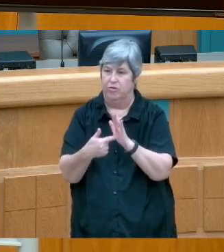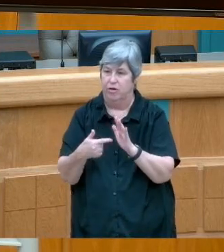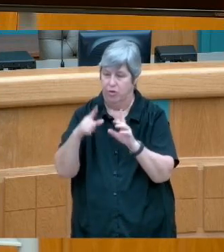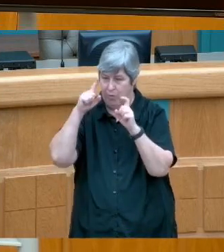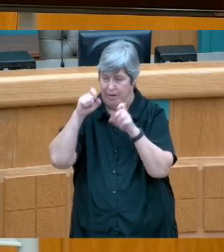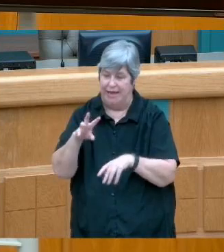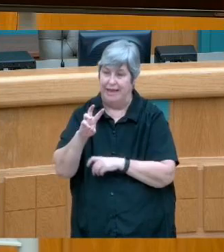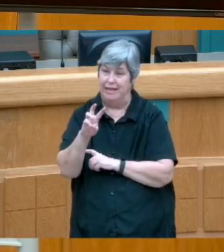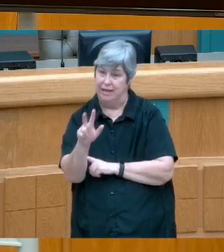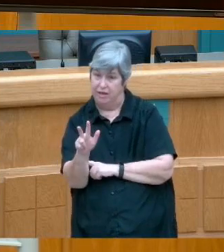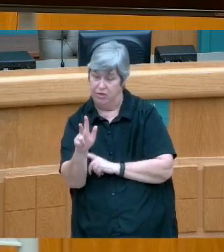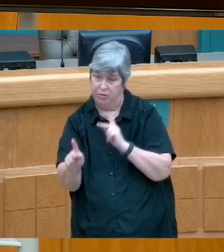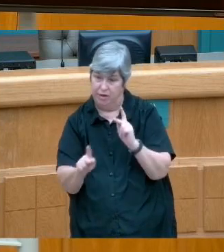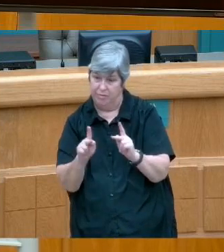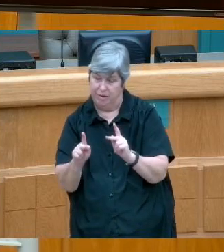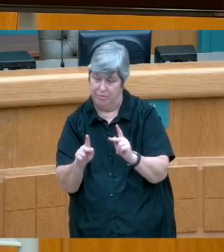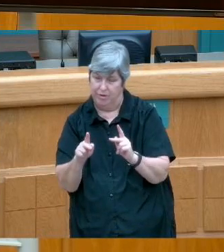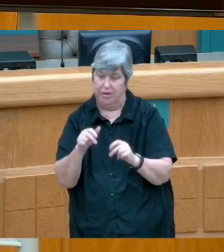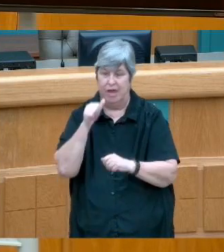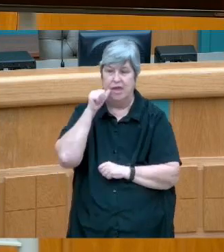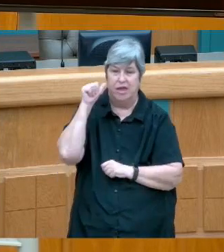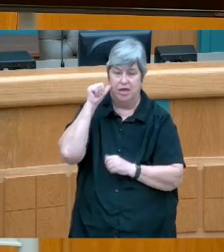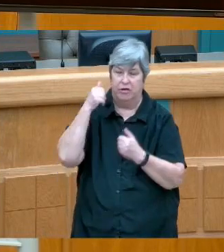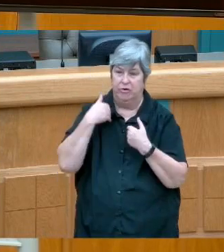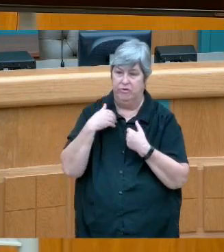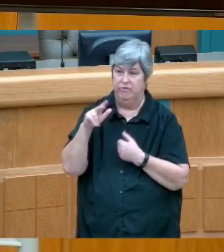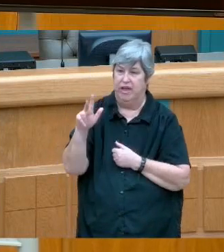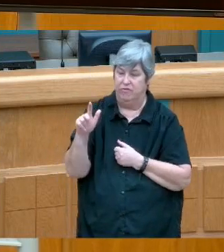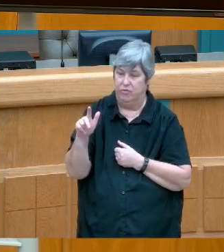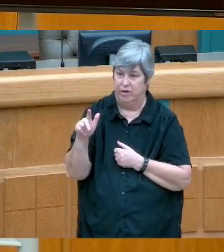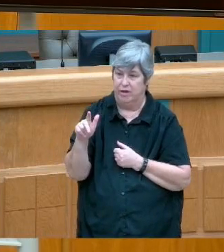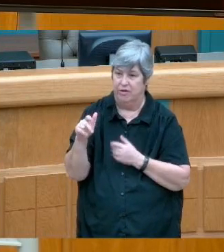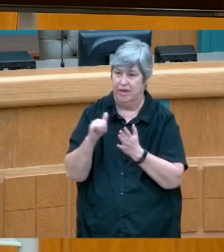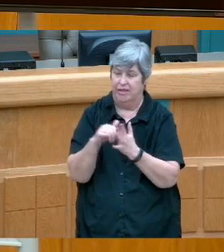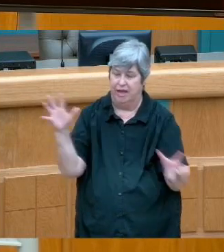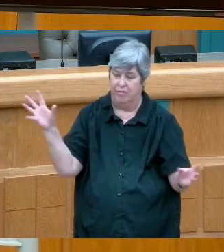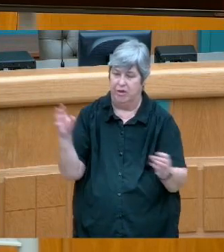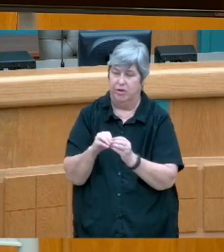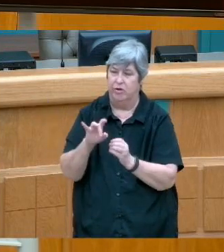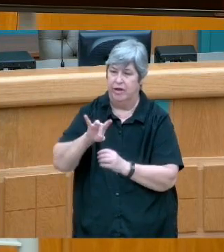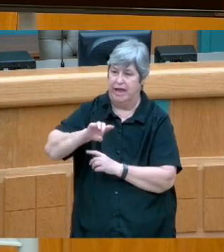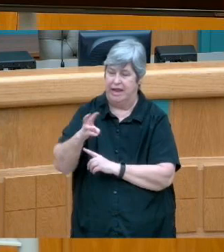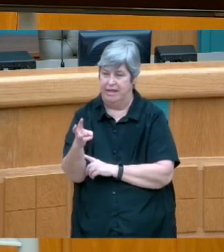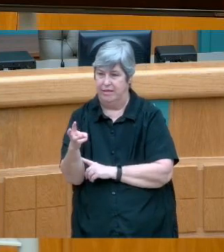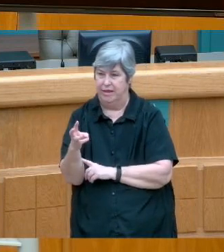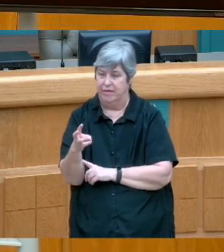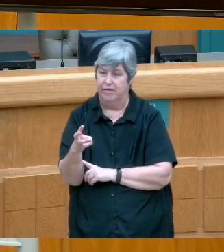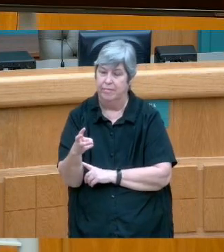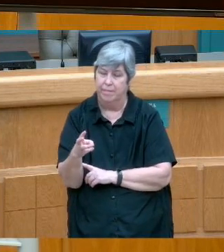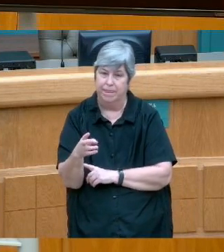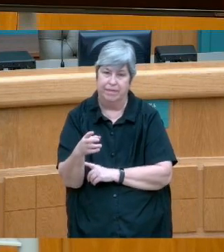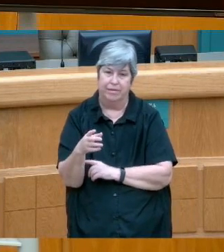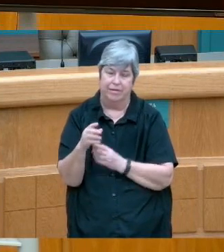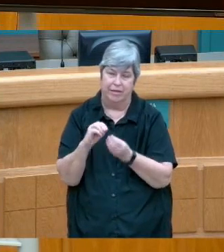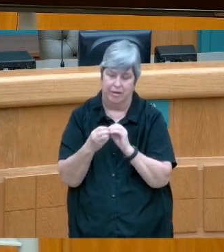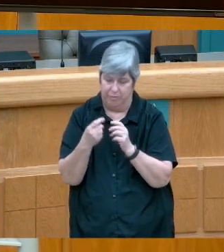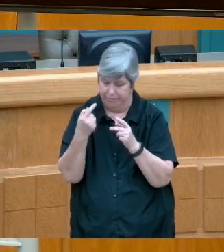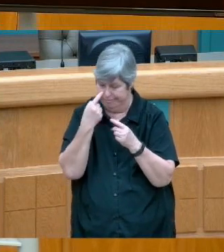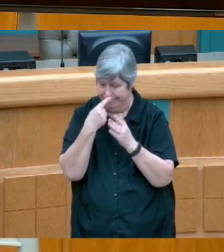63 persons, and yesterday we had 23 on there, so that would equal 86. And so just a quick number